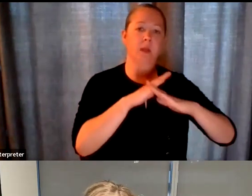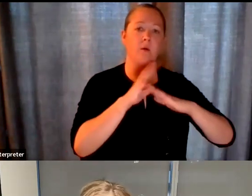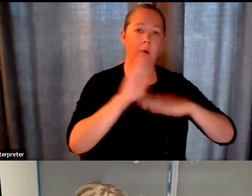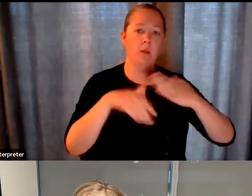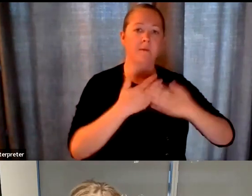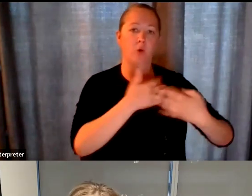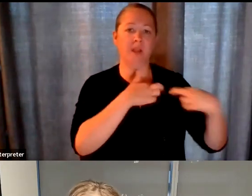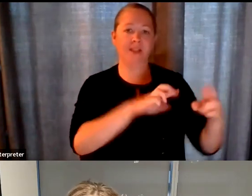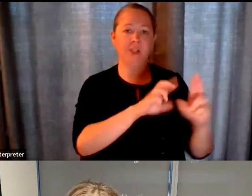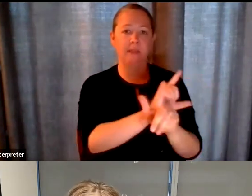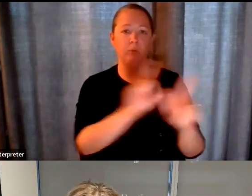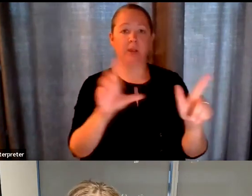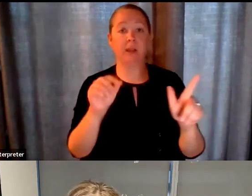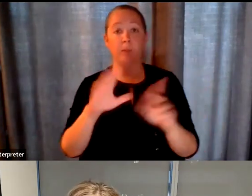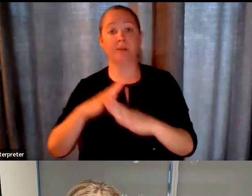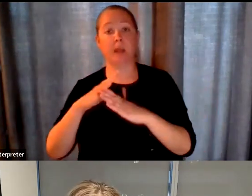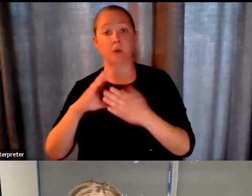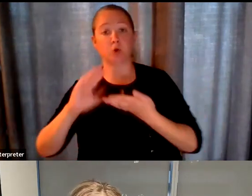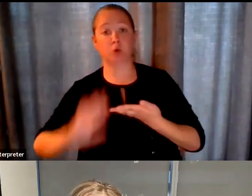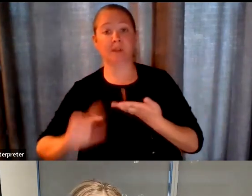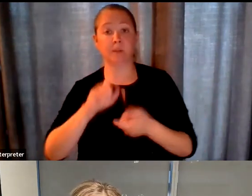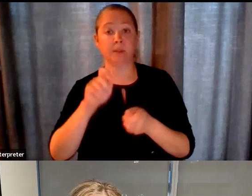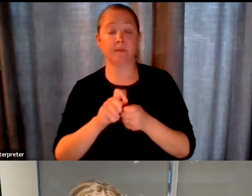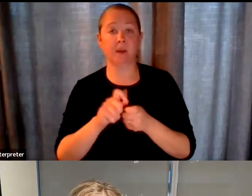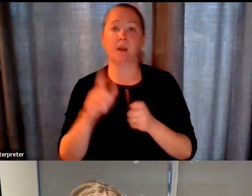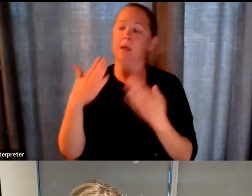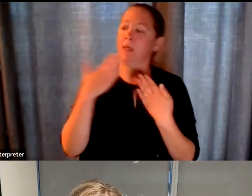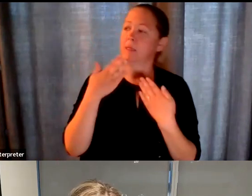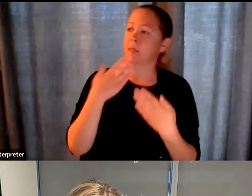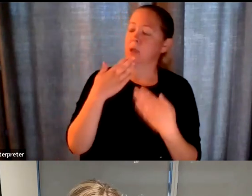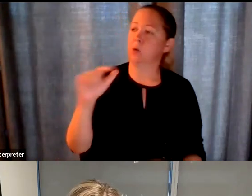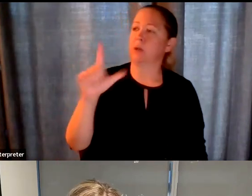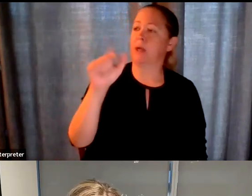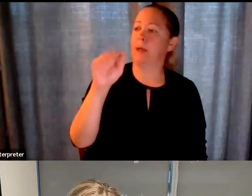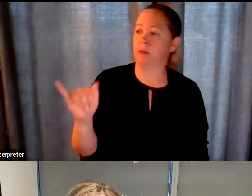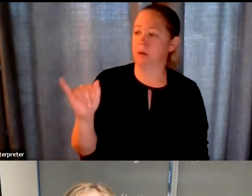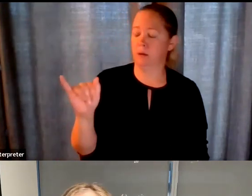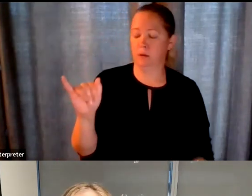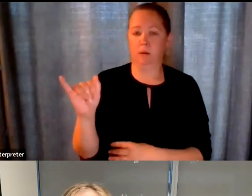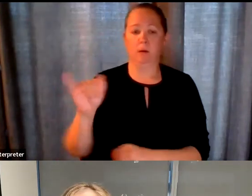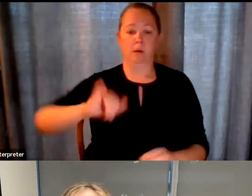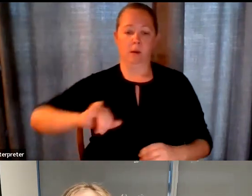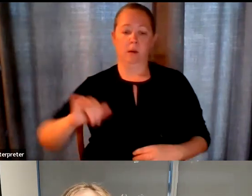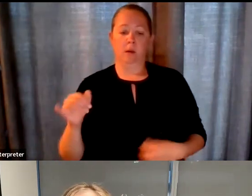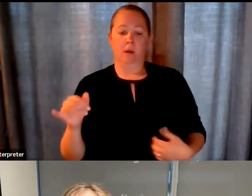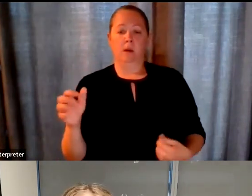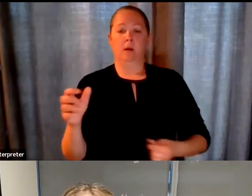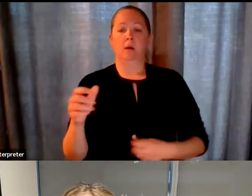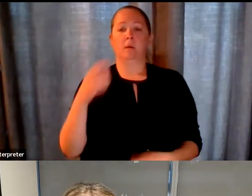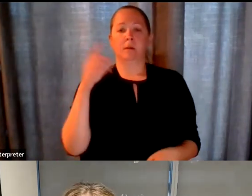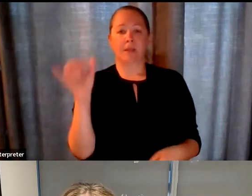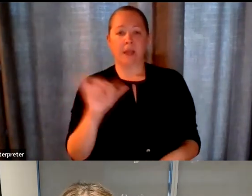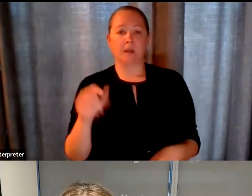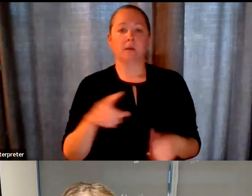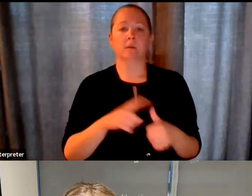particular. Thanks, Gabi. And thanks, Arturo, for your question, and many of you about some of the other precedents like Santa Fe, like Lee,